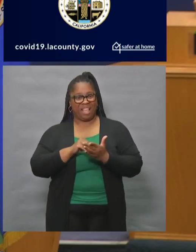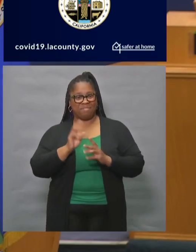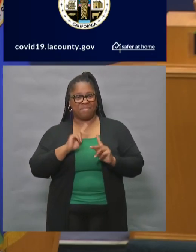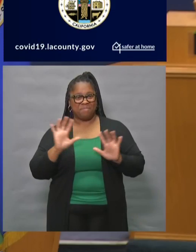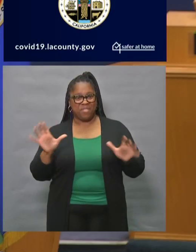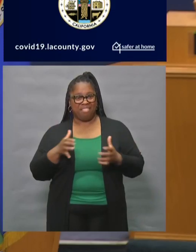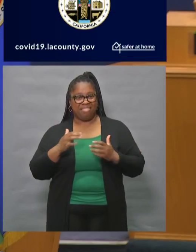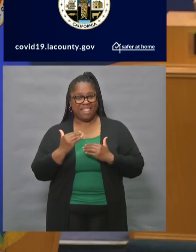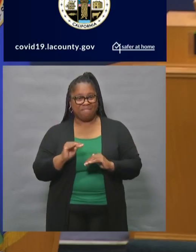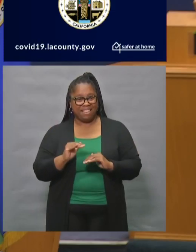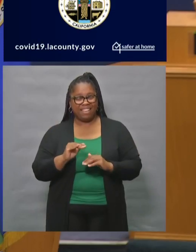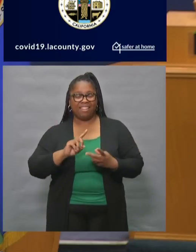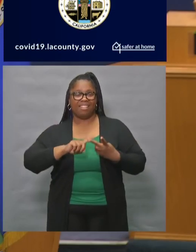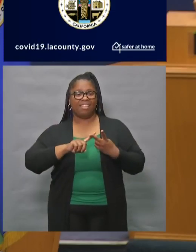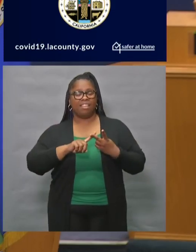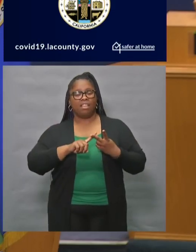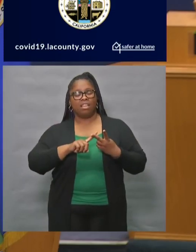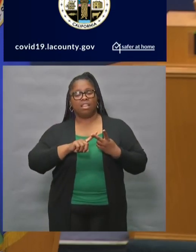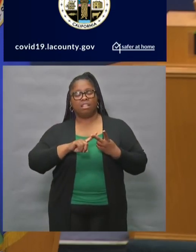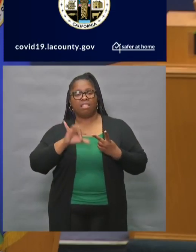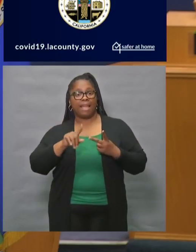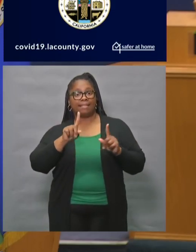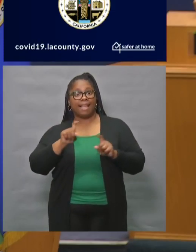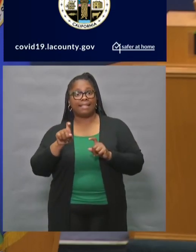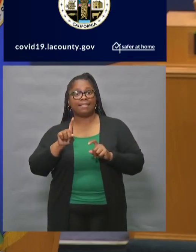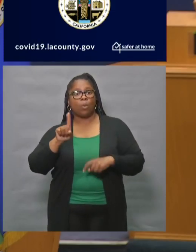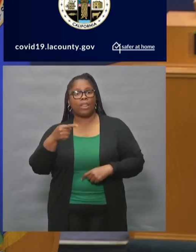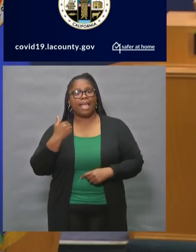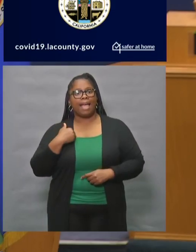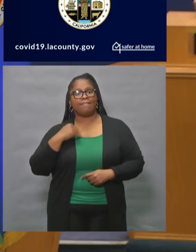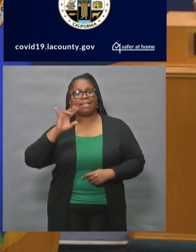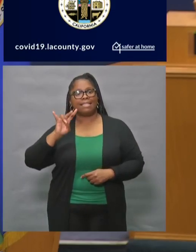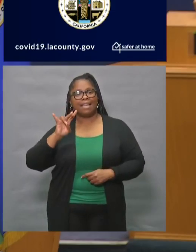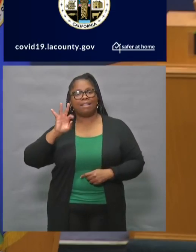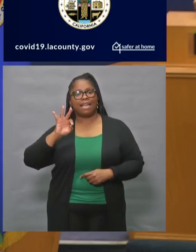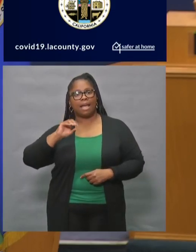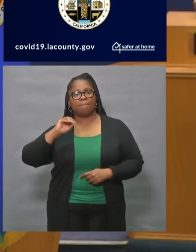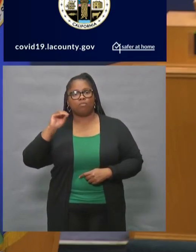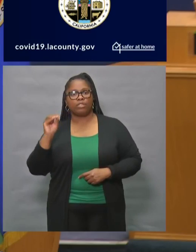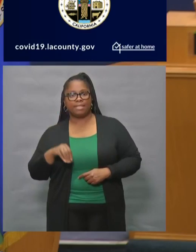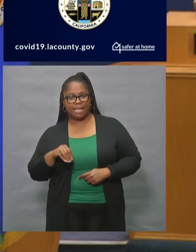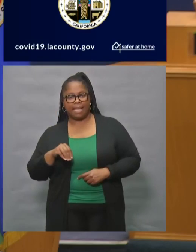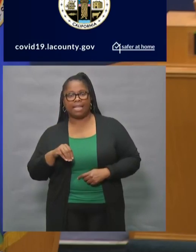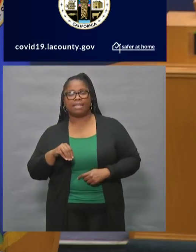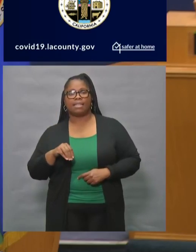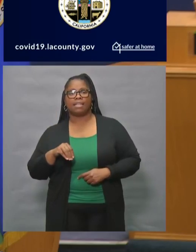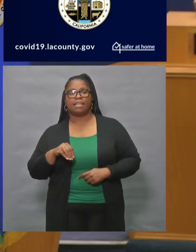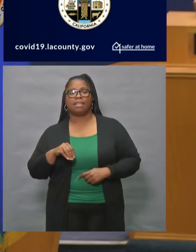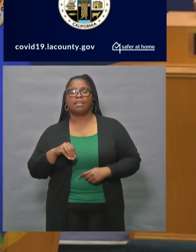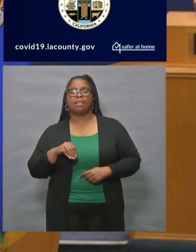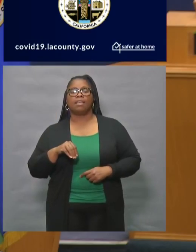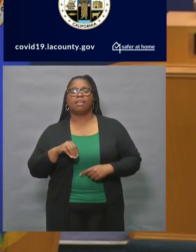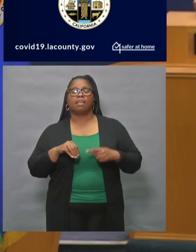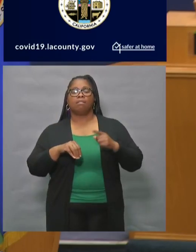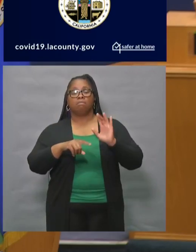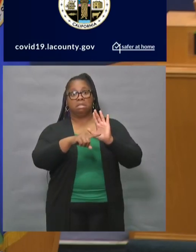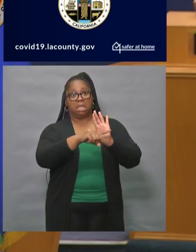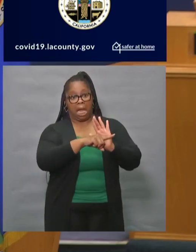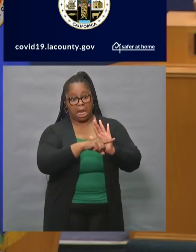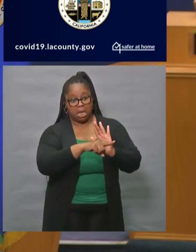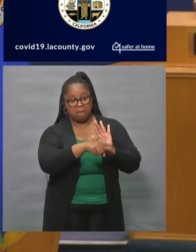this test had some it had only 79% of the time where the negatives actually stayed negative. So you had